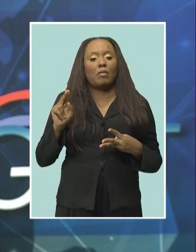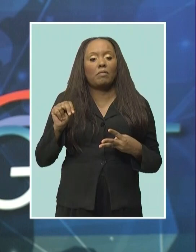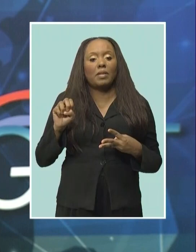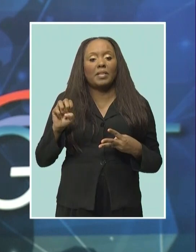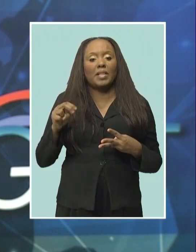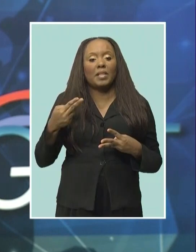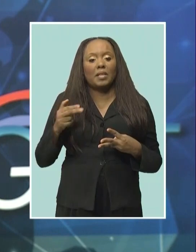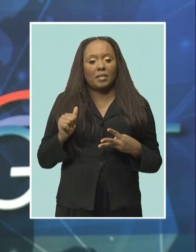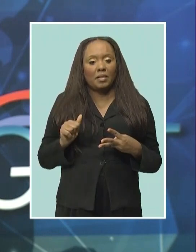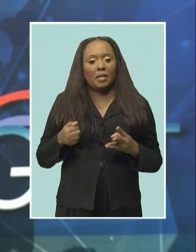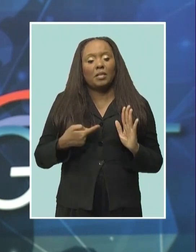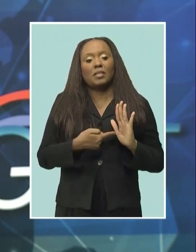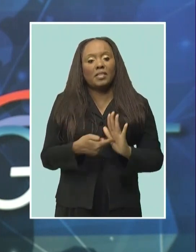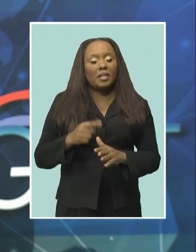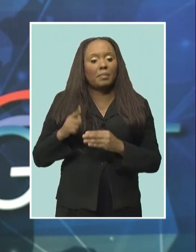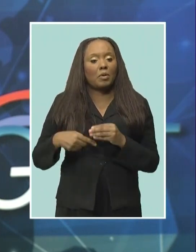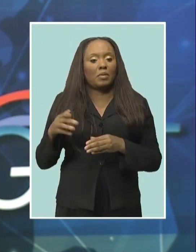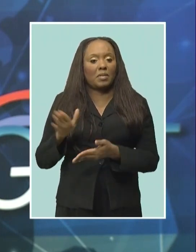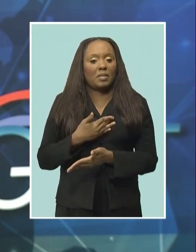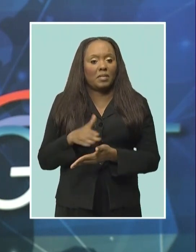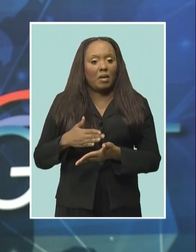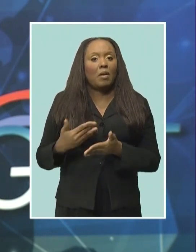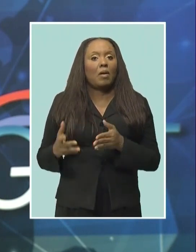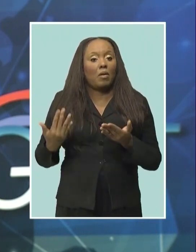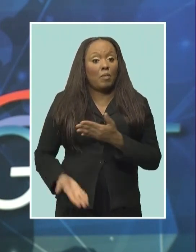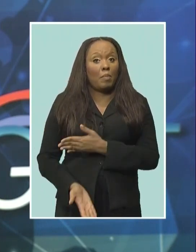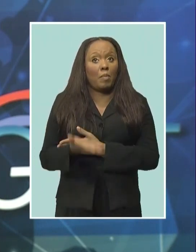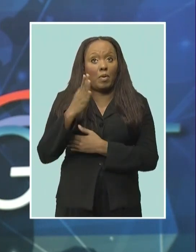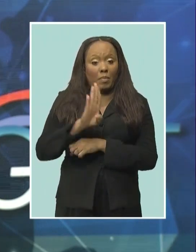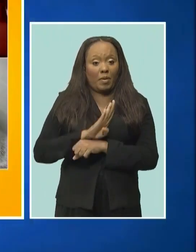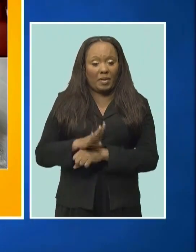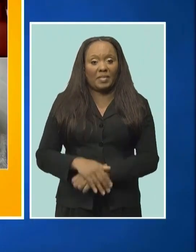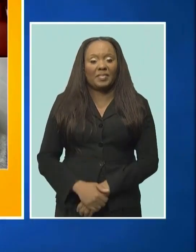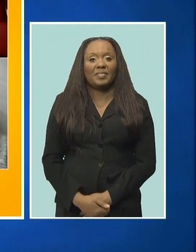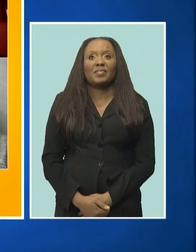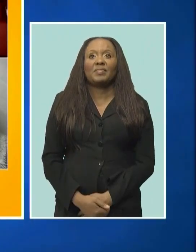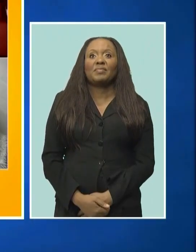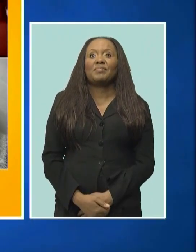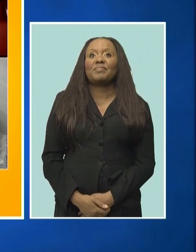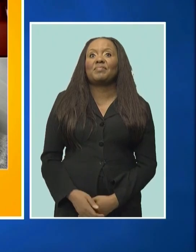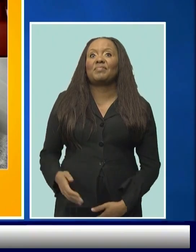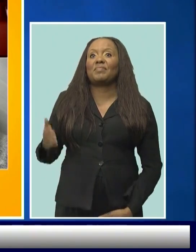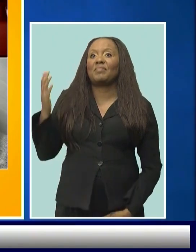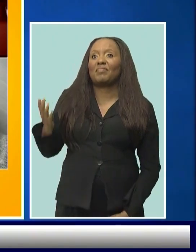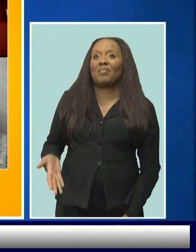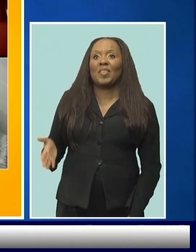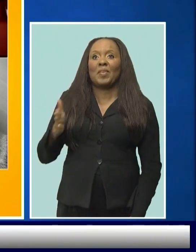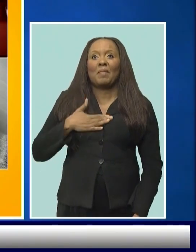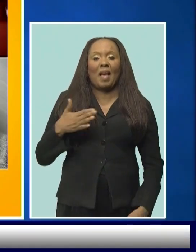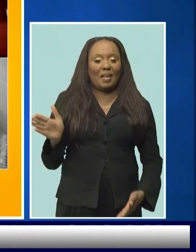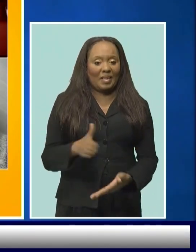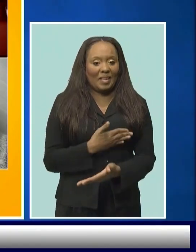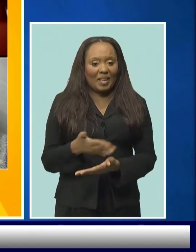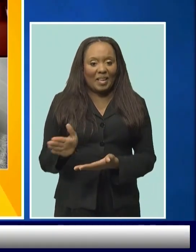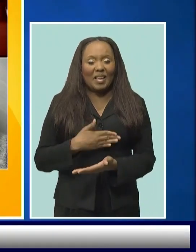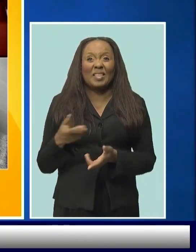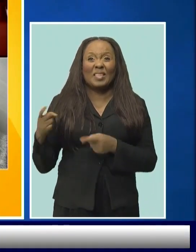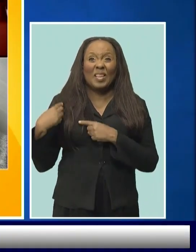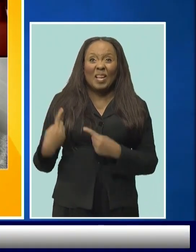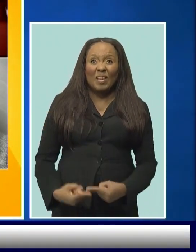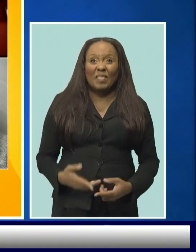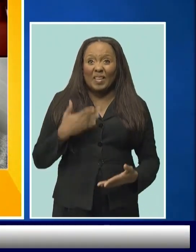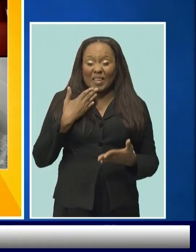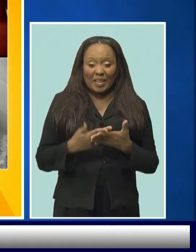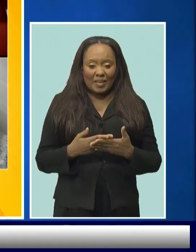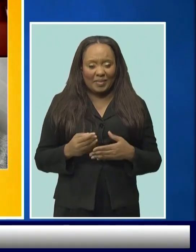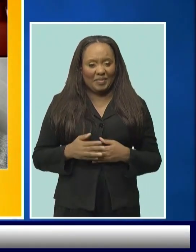and performance on Morning Barbados. My performances have been going well, and my song